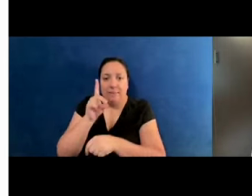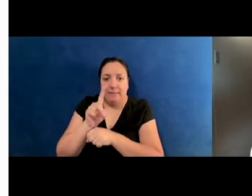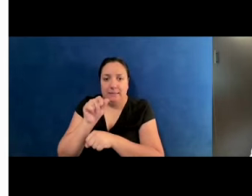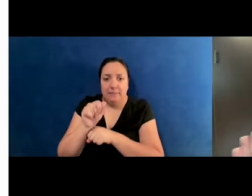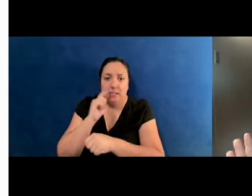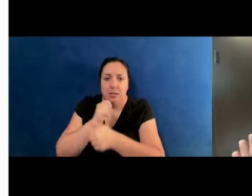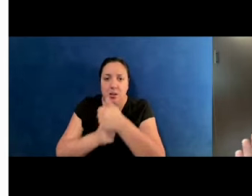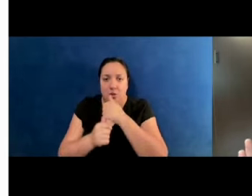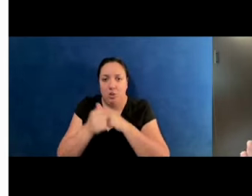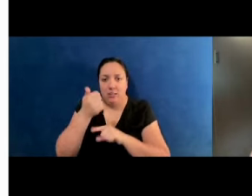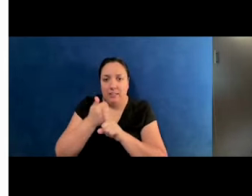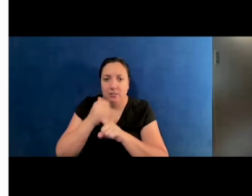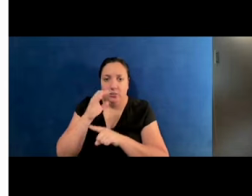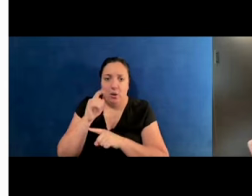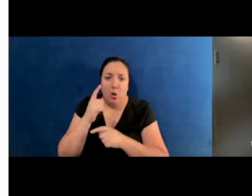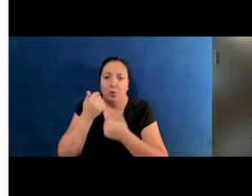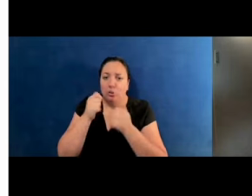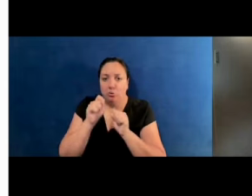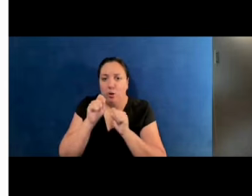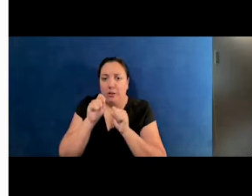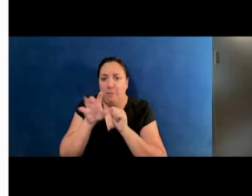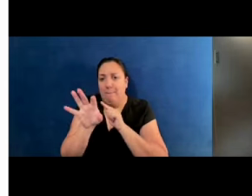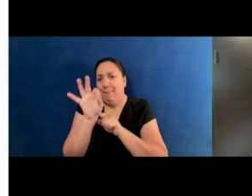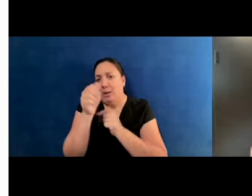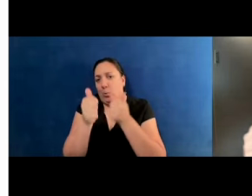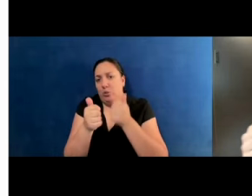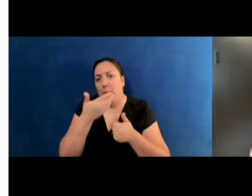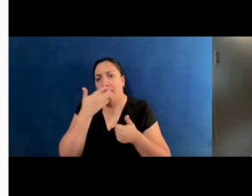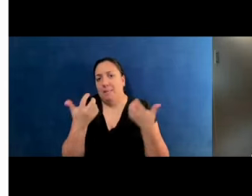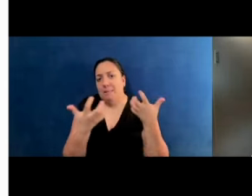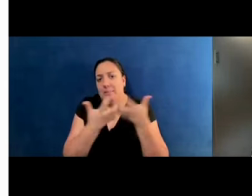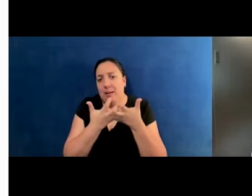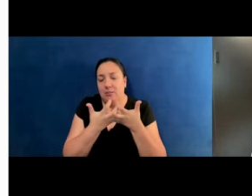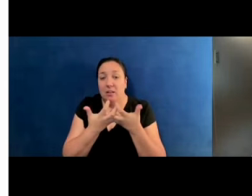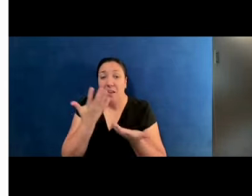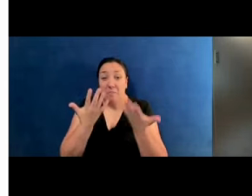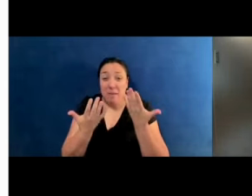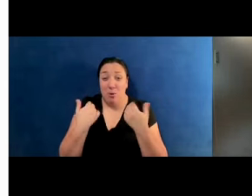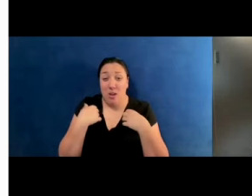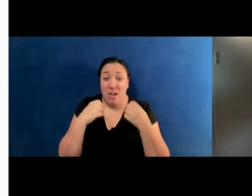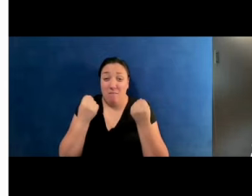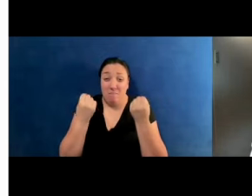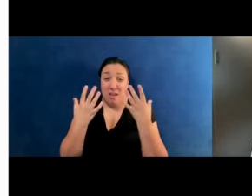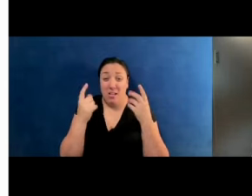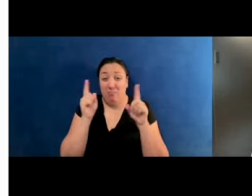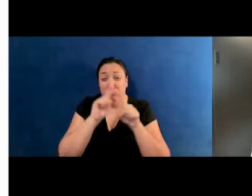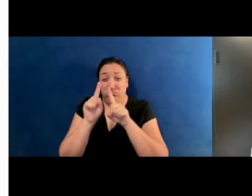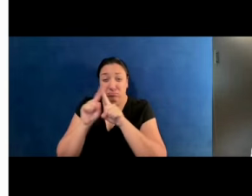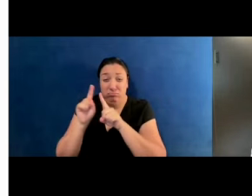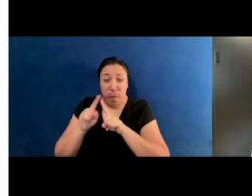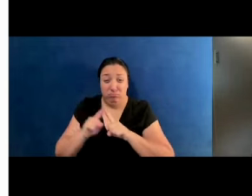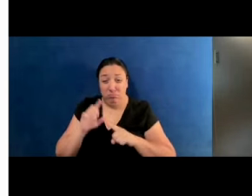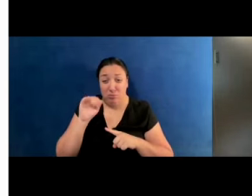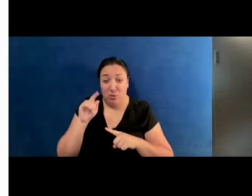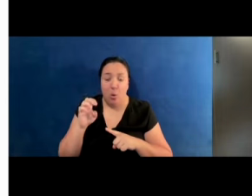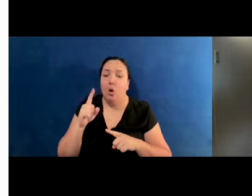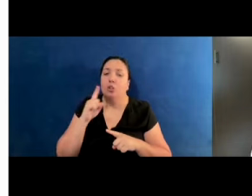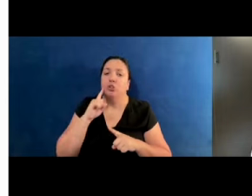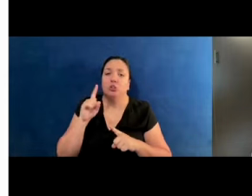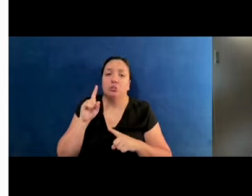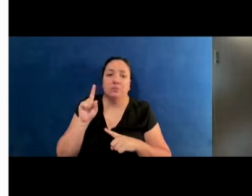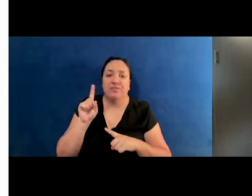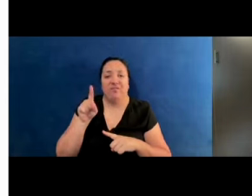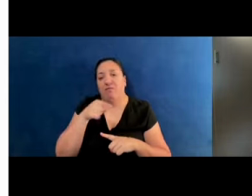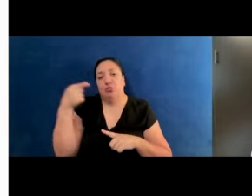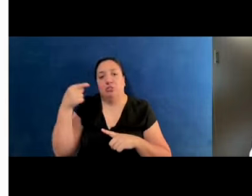one. Just get as close as possible. We know some of you might experience disabilities that span multiple codes. Just choose the primary